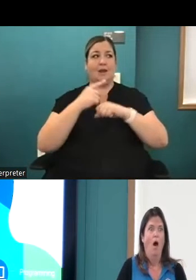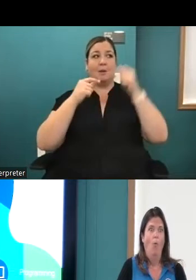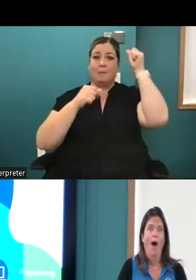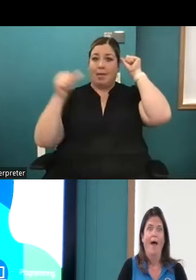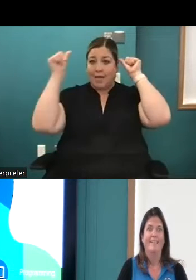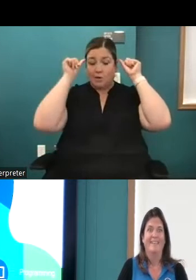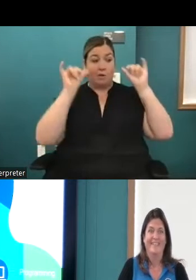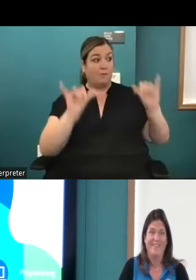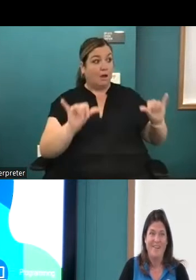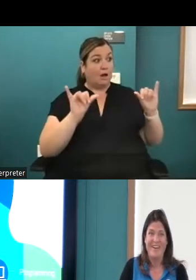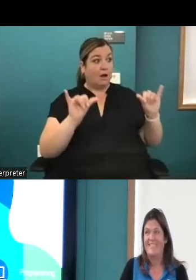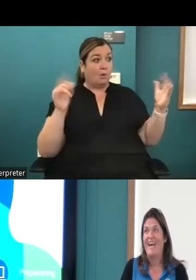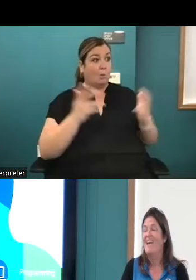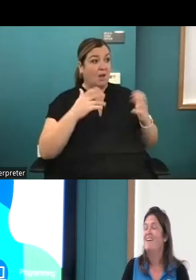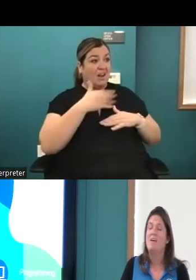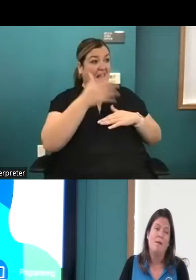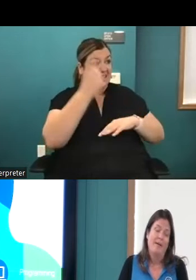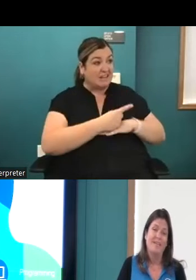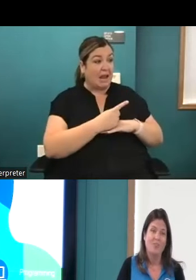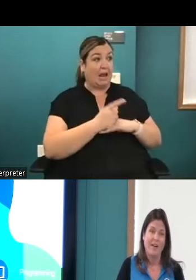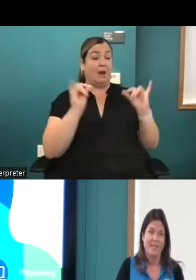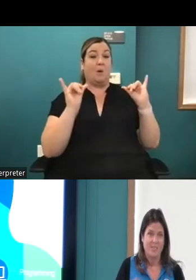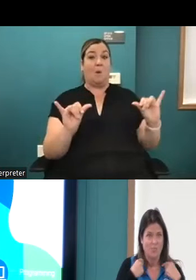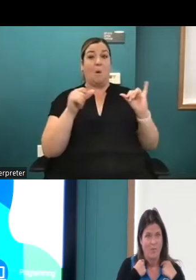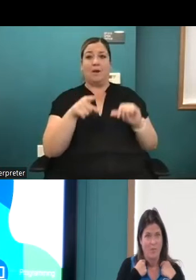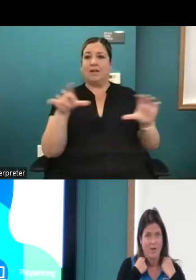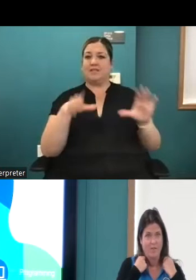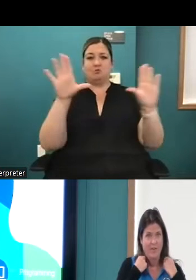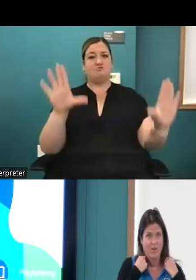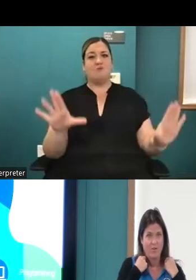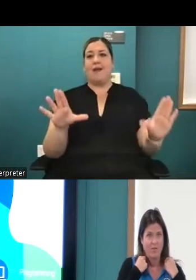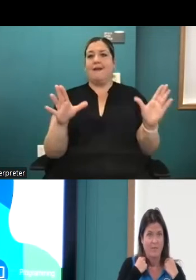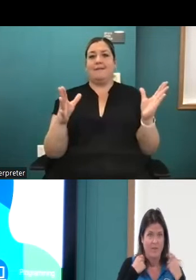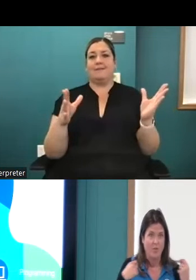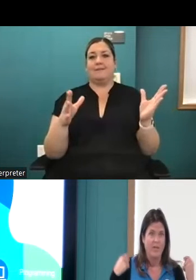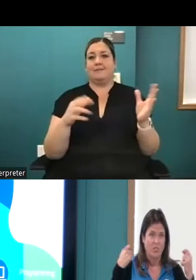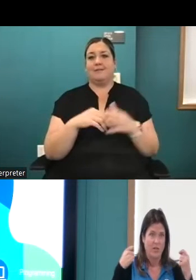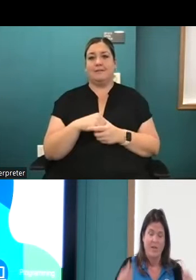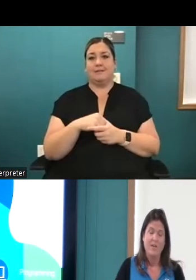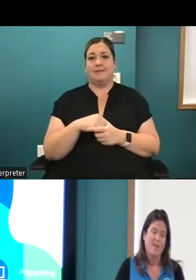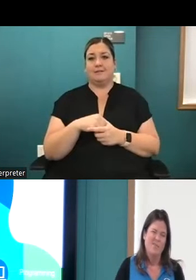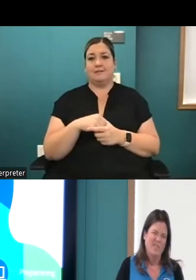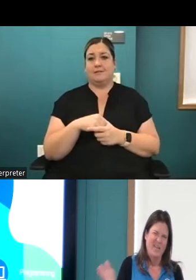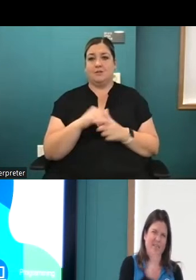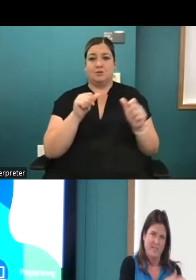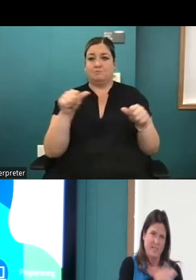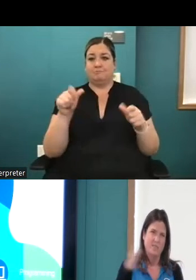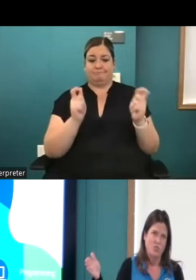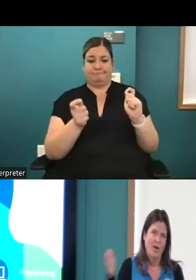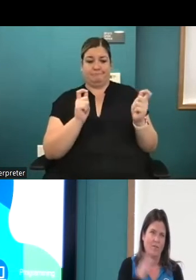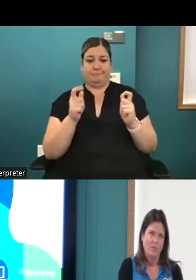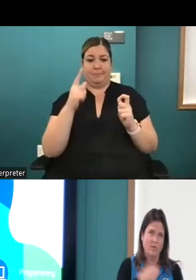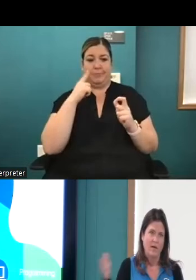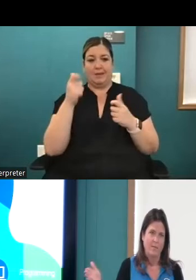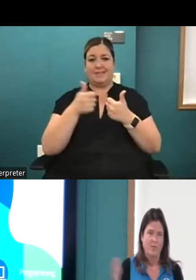like, what? The very next day. But he did great. They just wore him in the off the ear configuration, and because he had distance